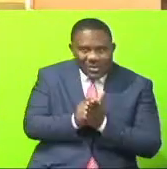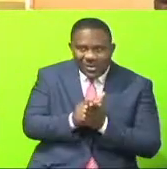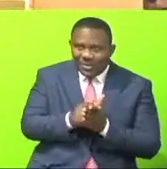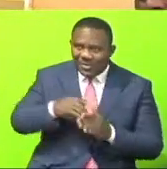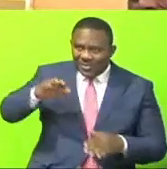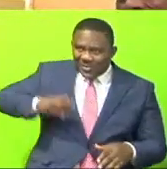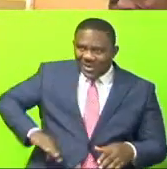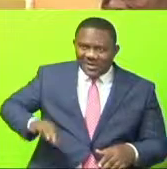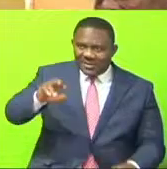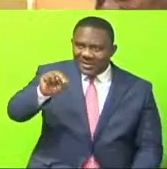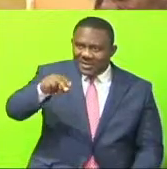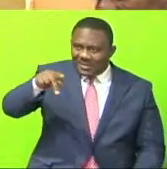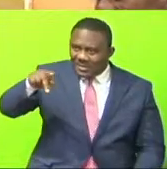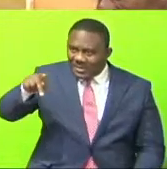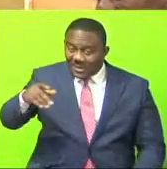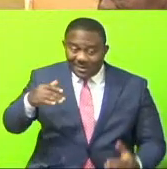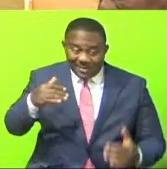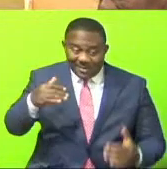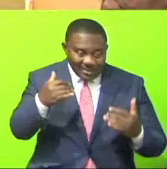the MPP today.